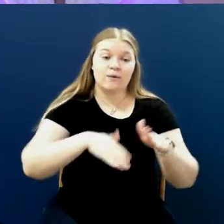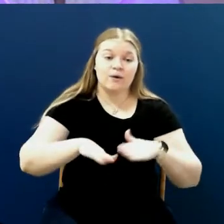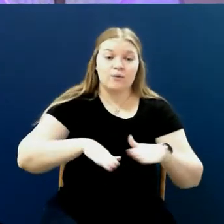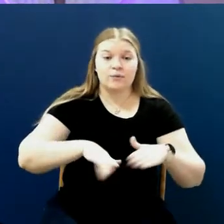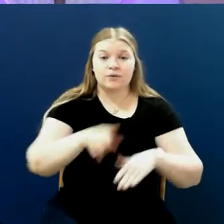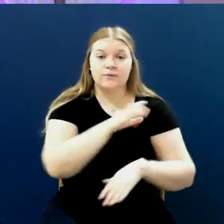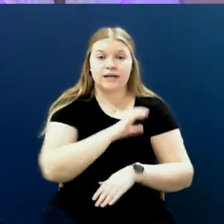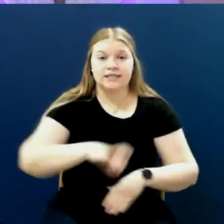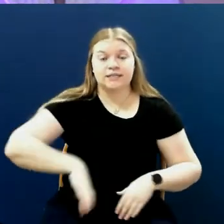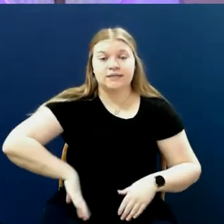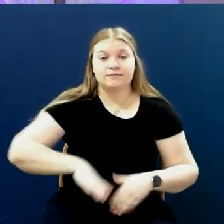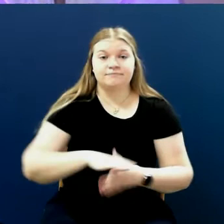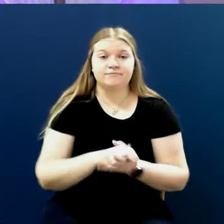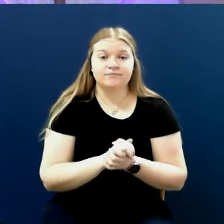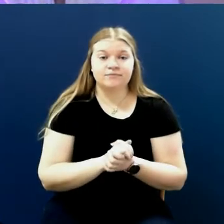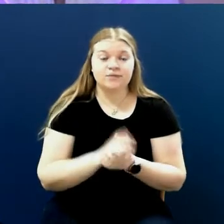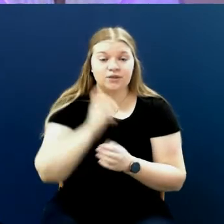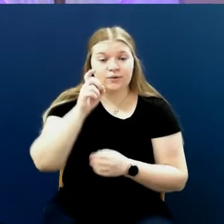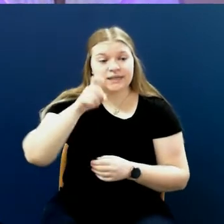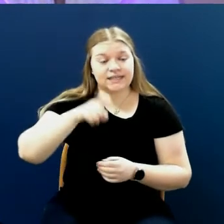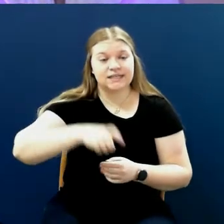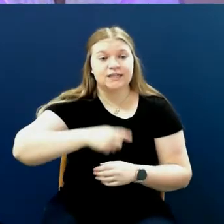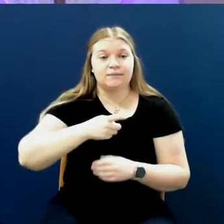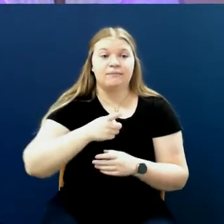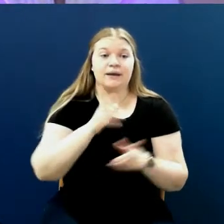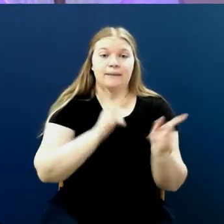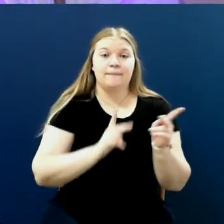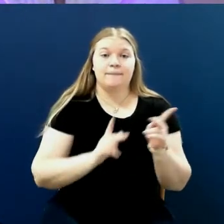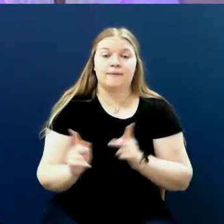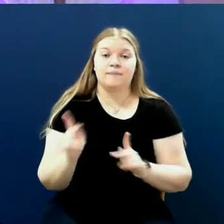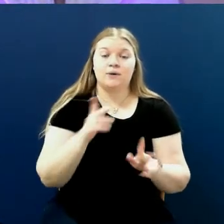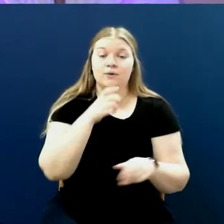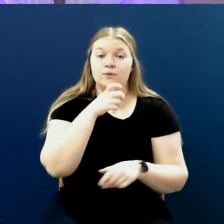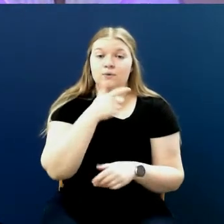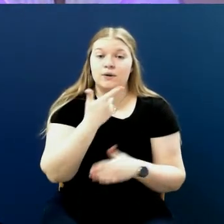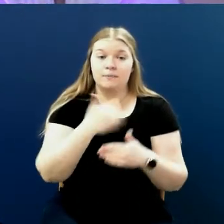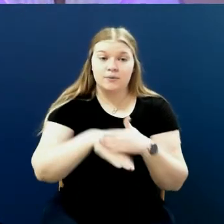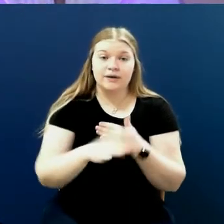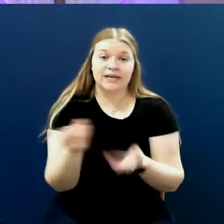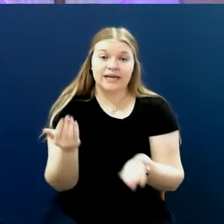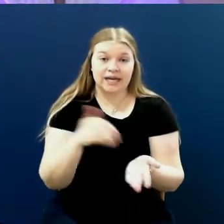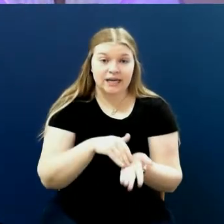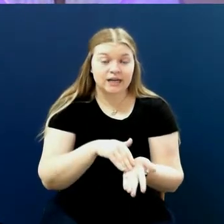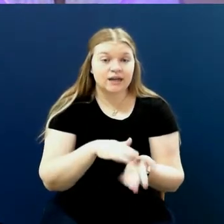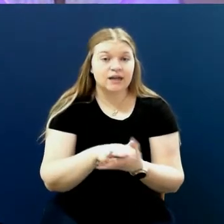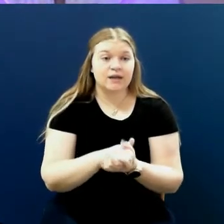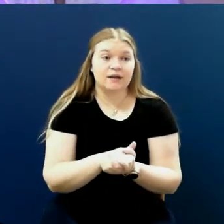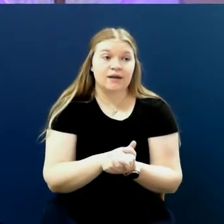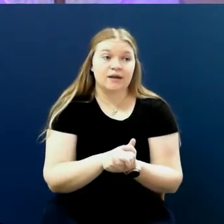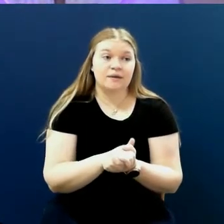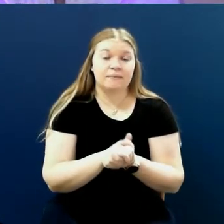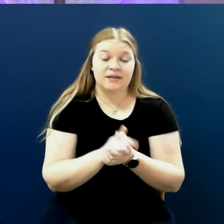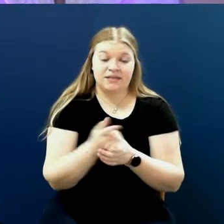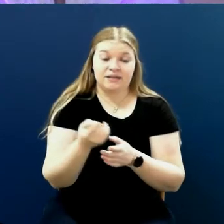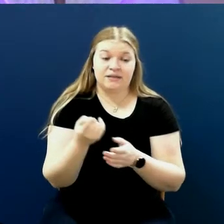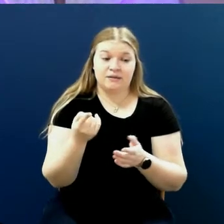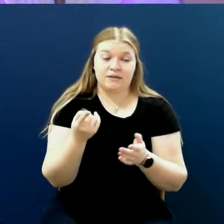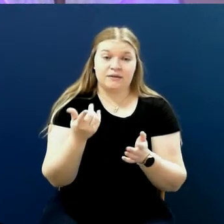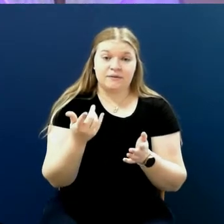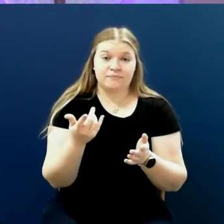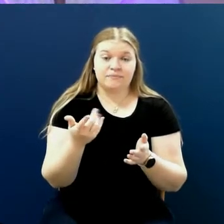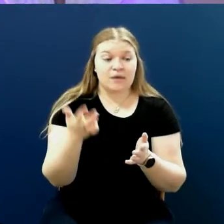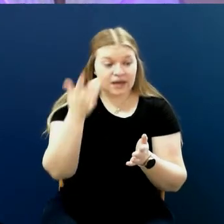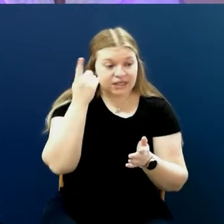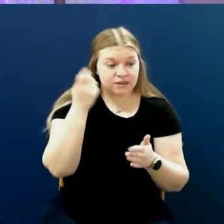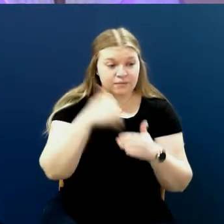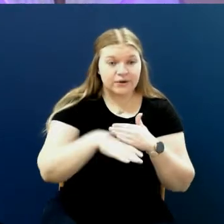Christ. We need to be a people who are born again, and because of this born again